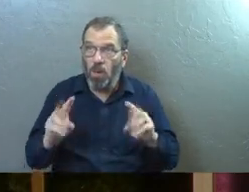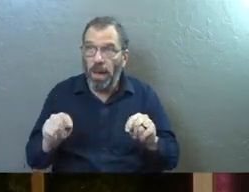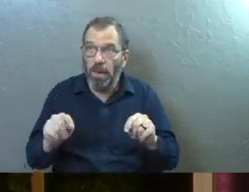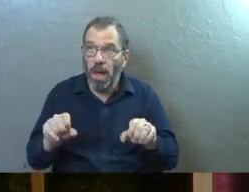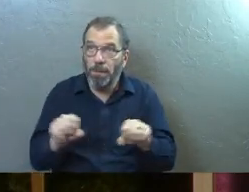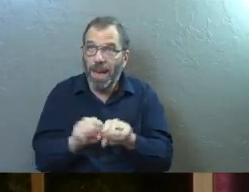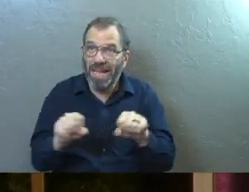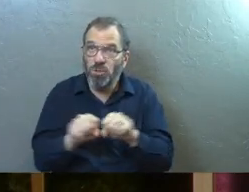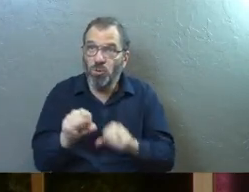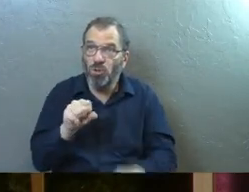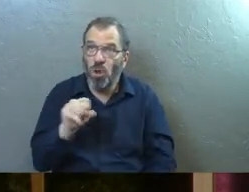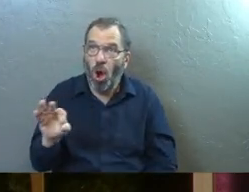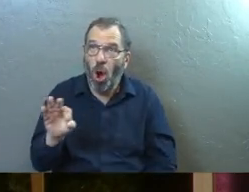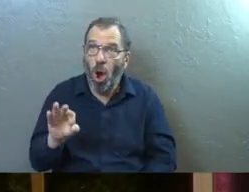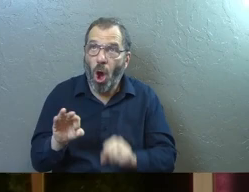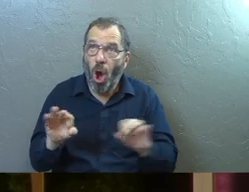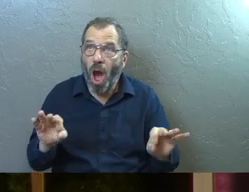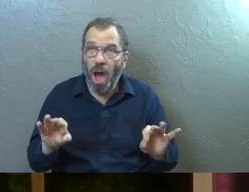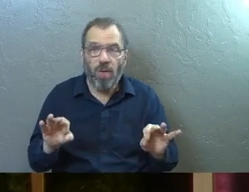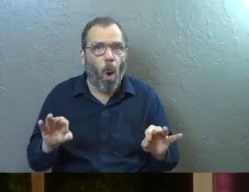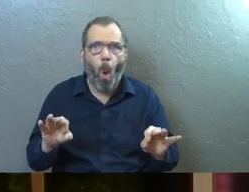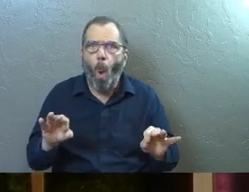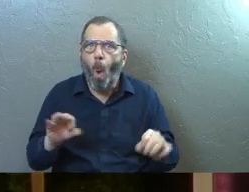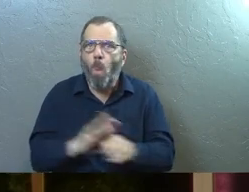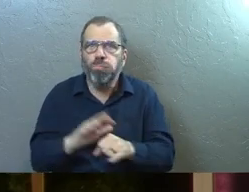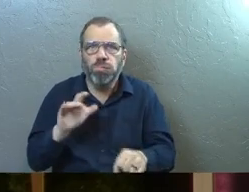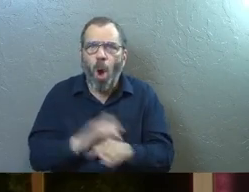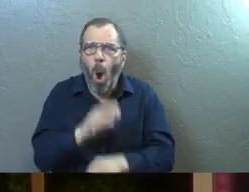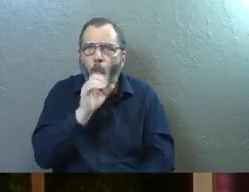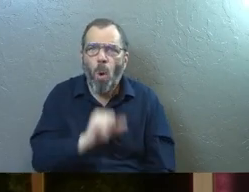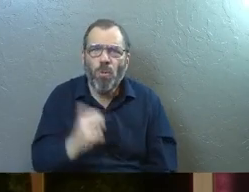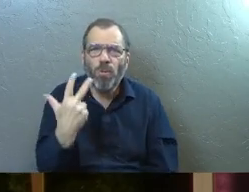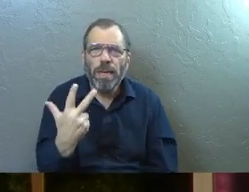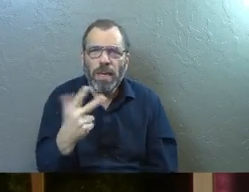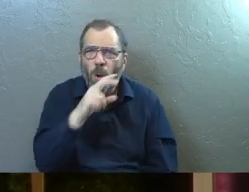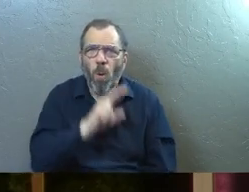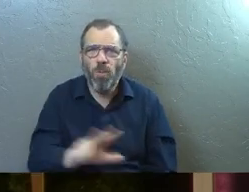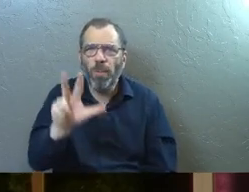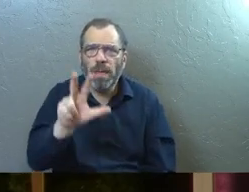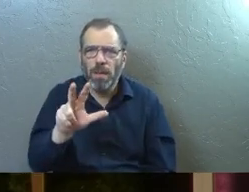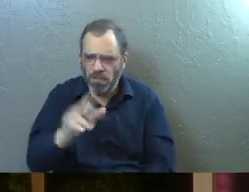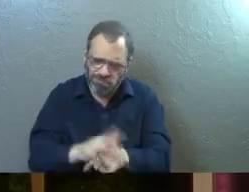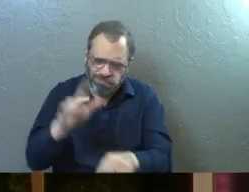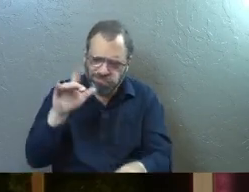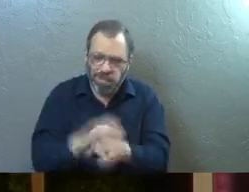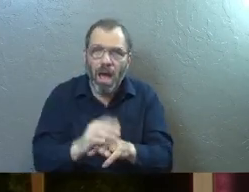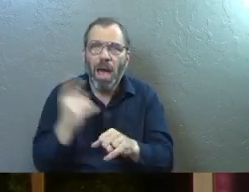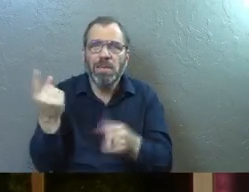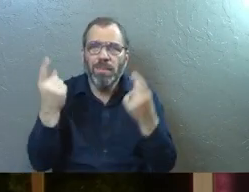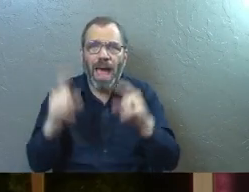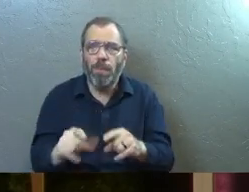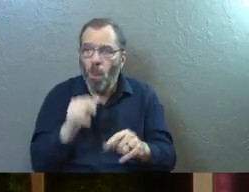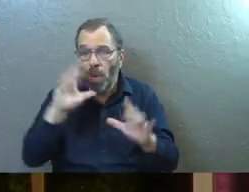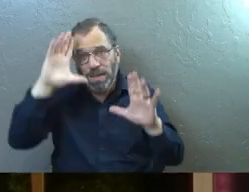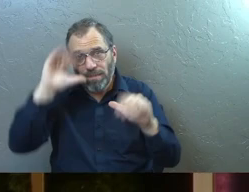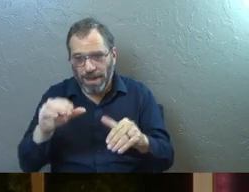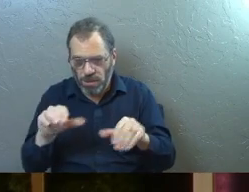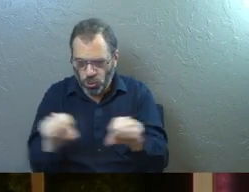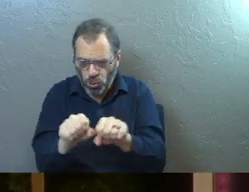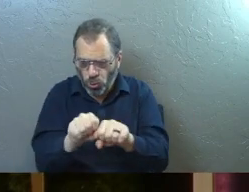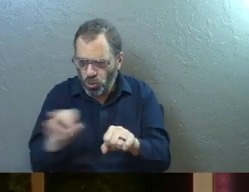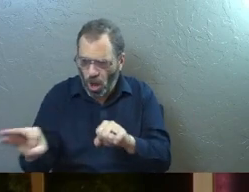Like, I have to take my shoes off, right? He lost it, little three-year-old Reese, in this doctor's office because something happened that wasn't